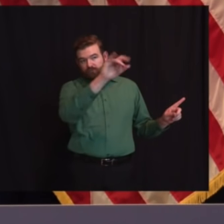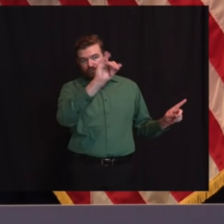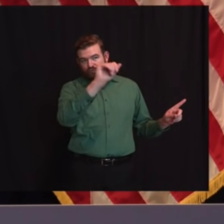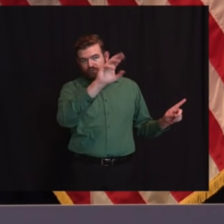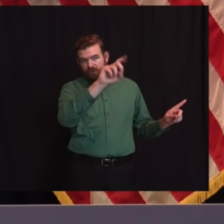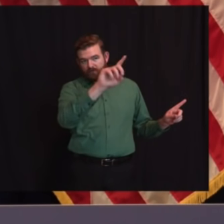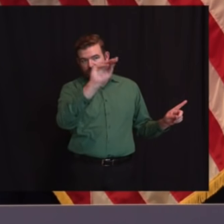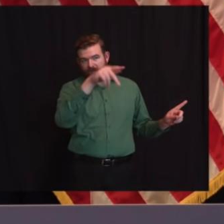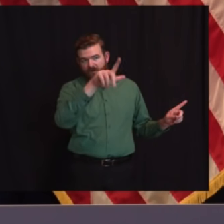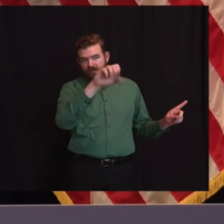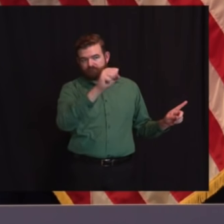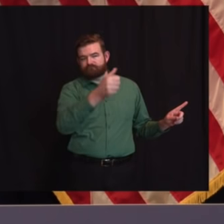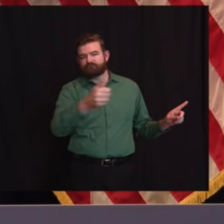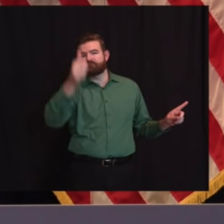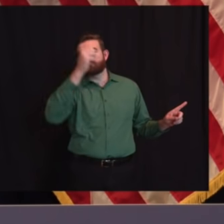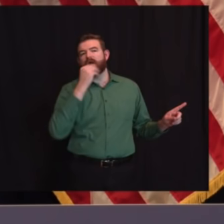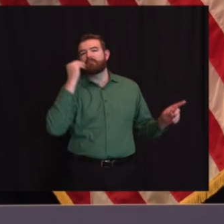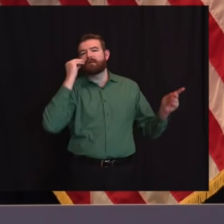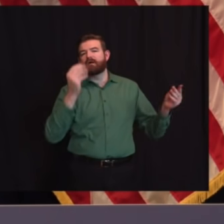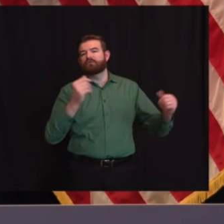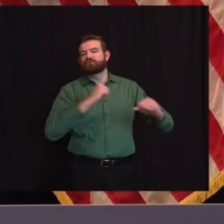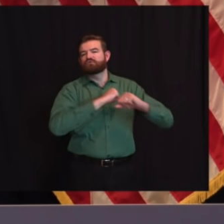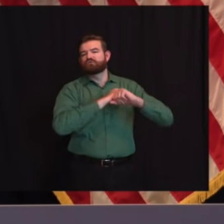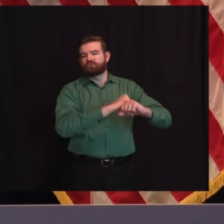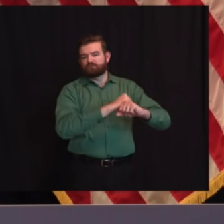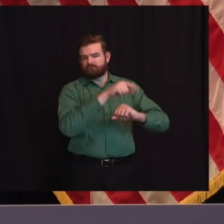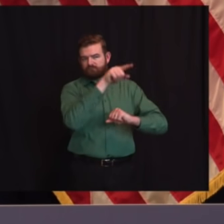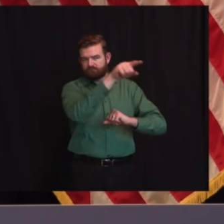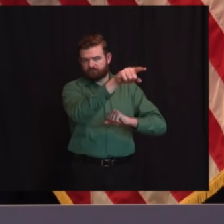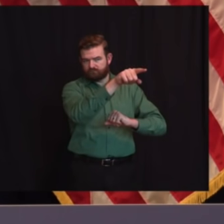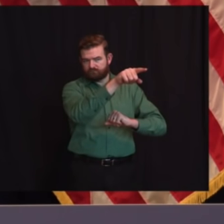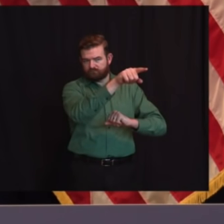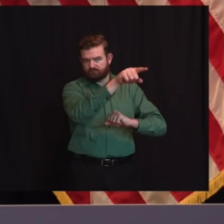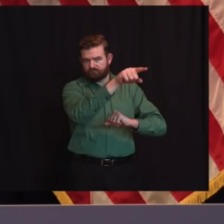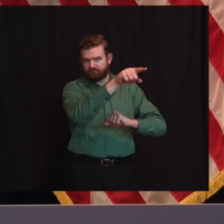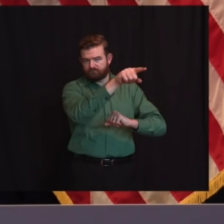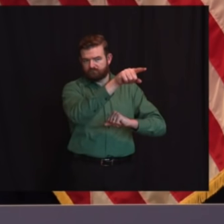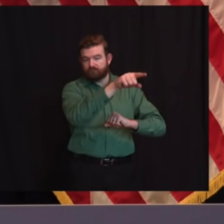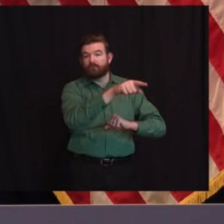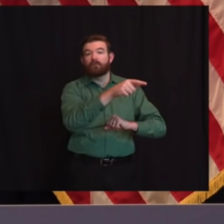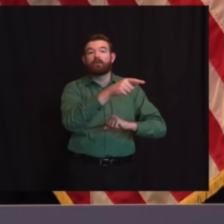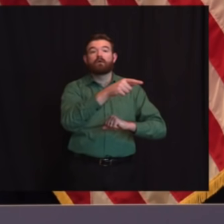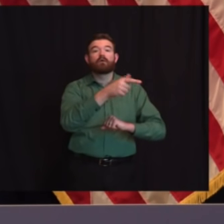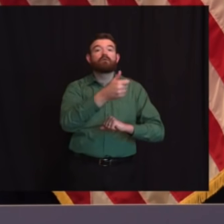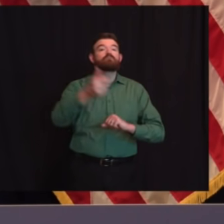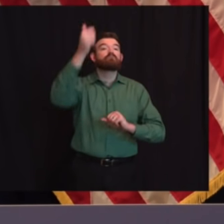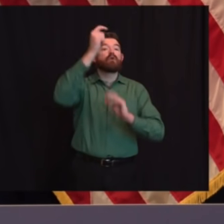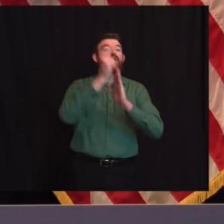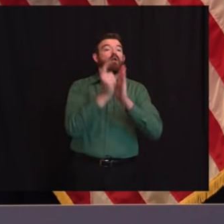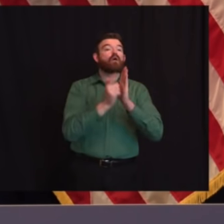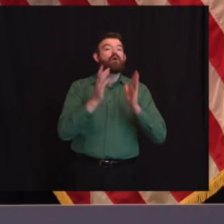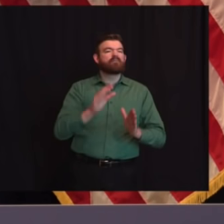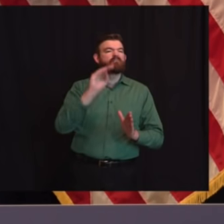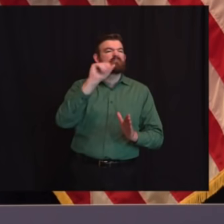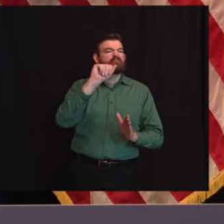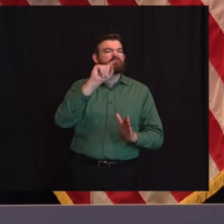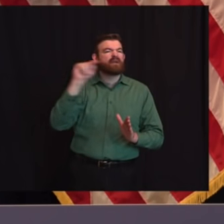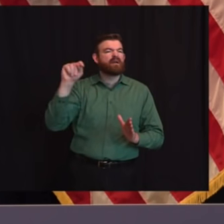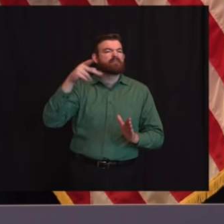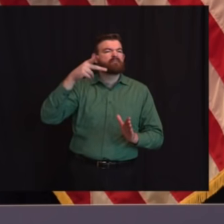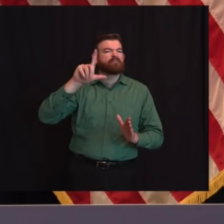by Chief Counsel Matt Placken at some point. Before we get to the daily